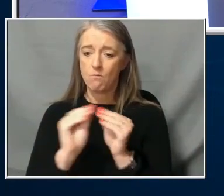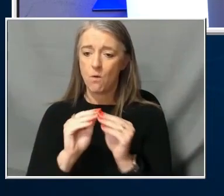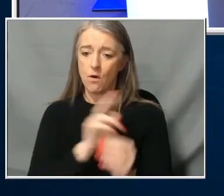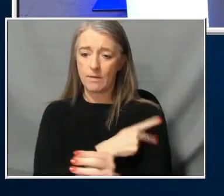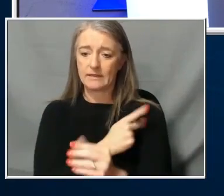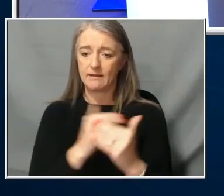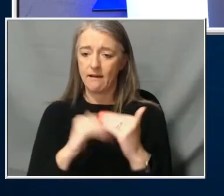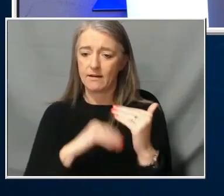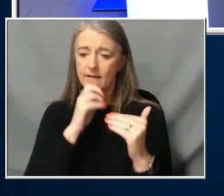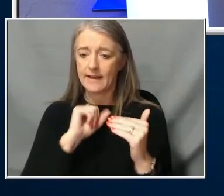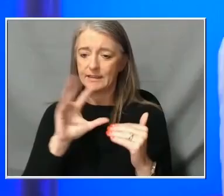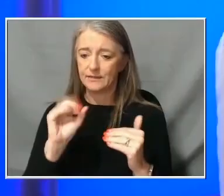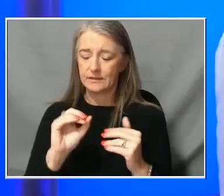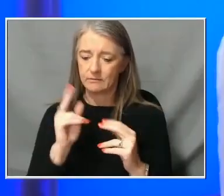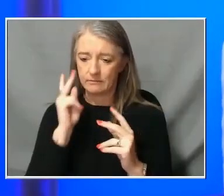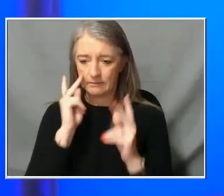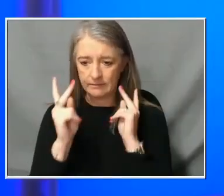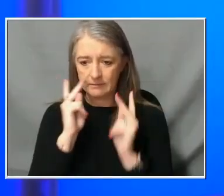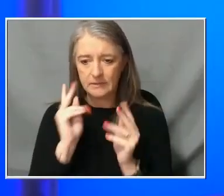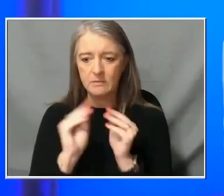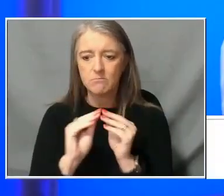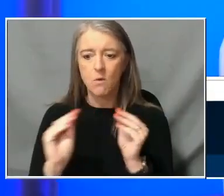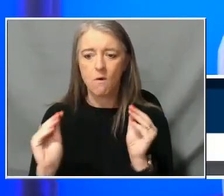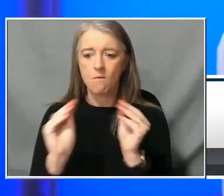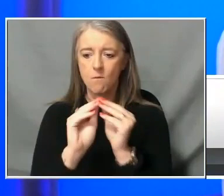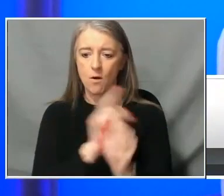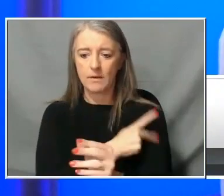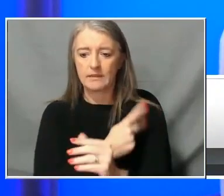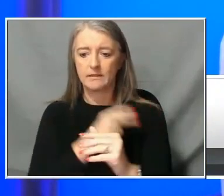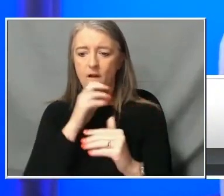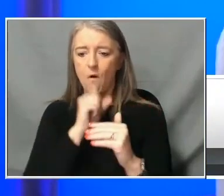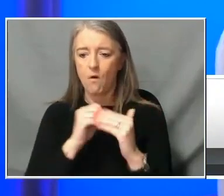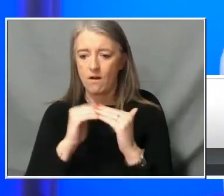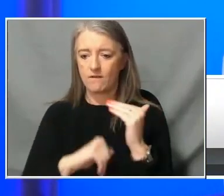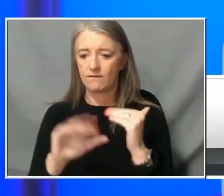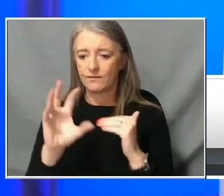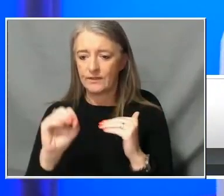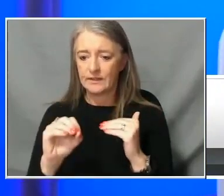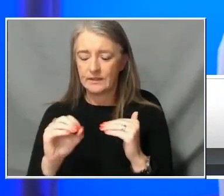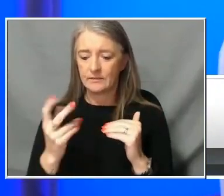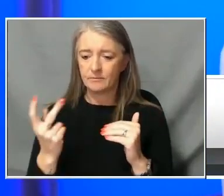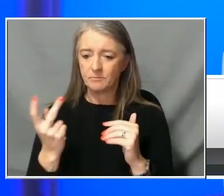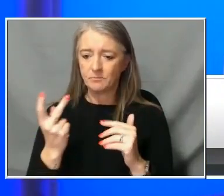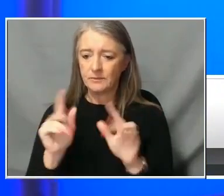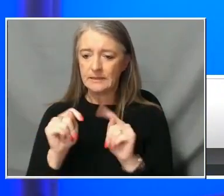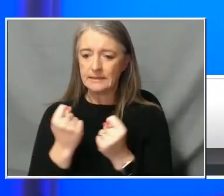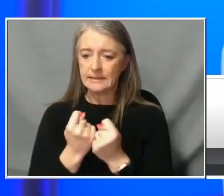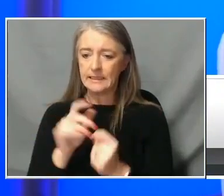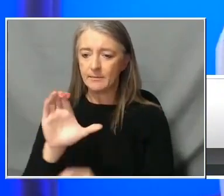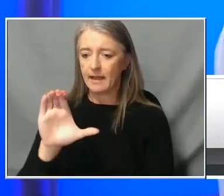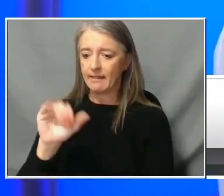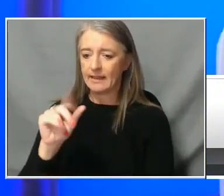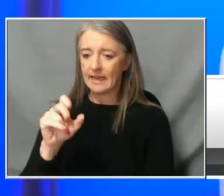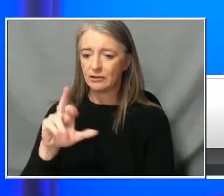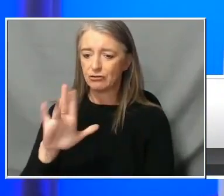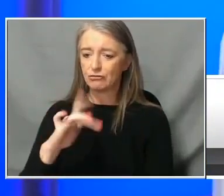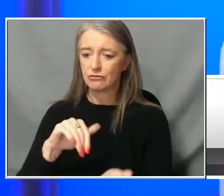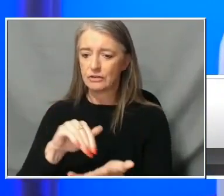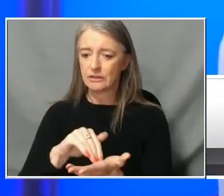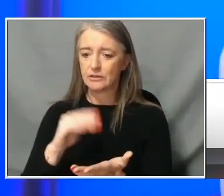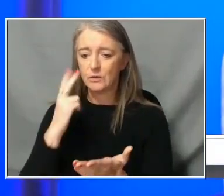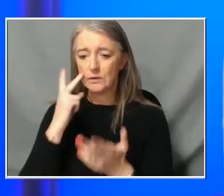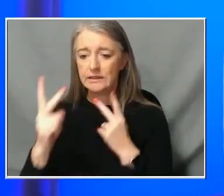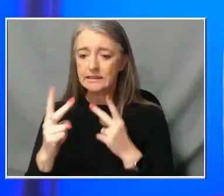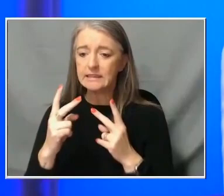We are. We see more and more patients that are under 50. Dr. Awarjabi and myself and the team at the Cancer Center, we see these in a